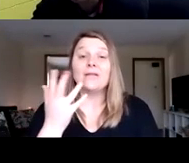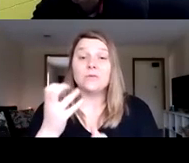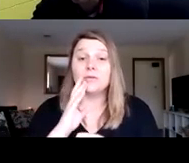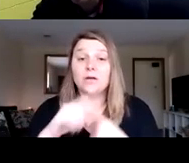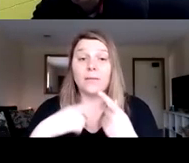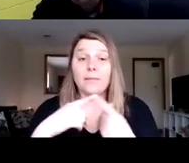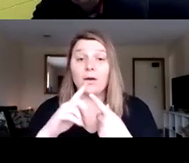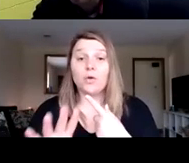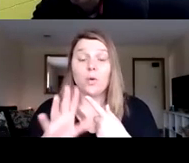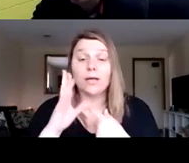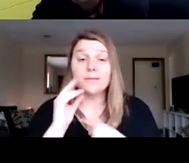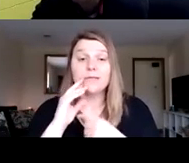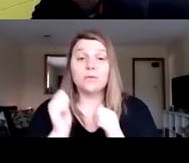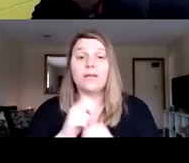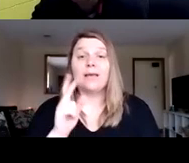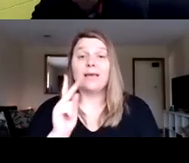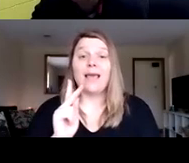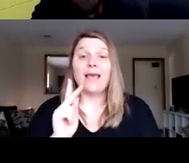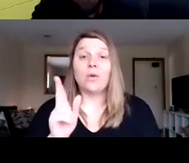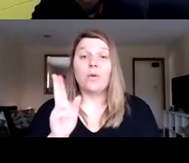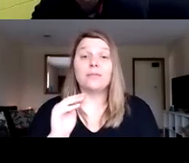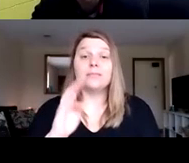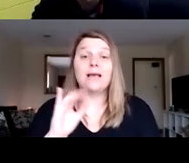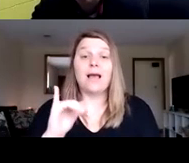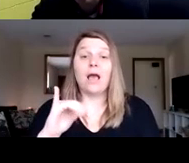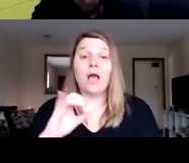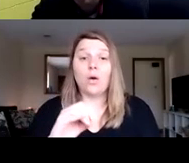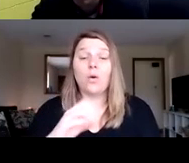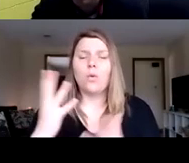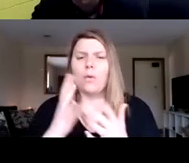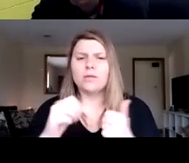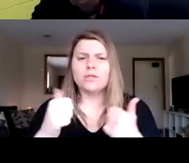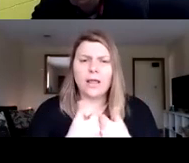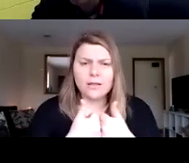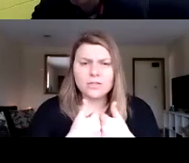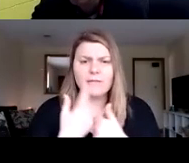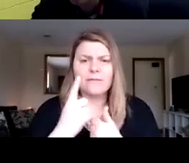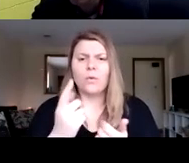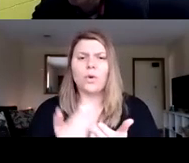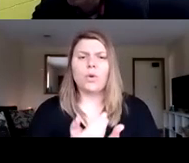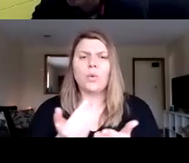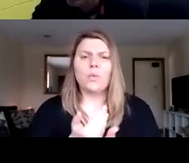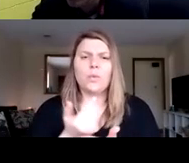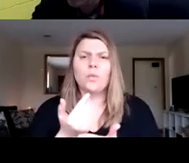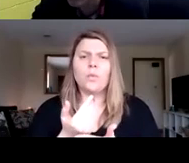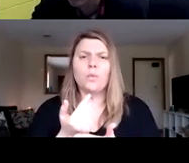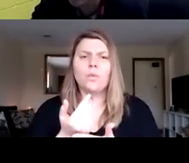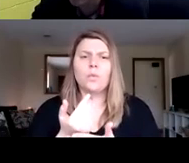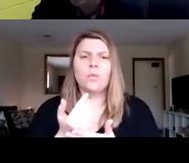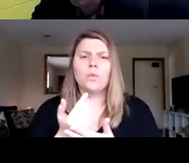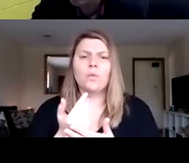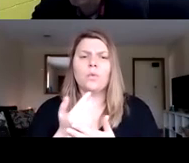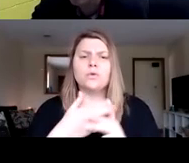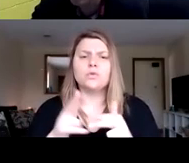with KUMCIO, like what challenges it is for doing these